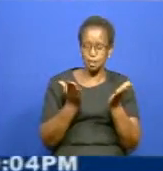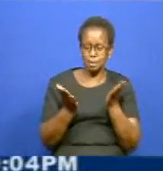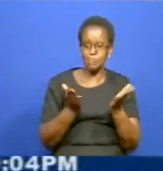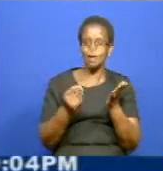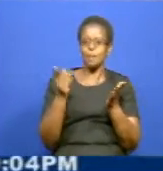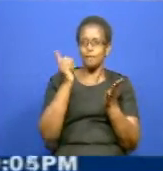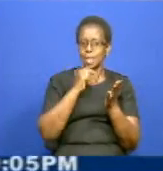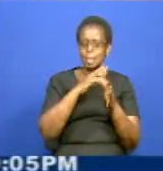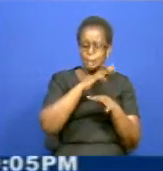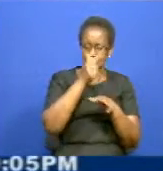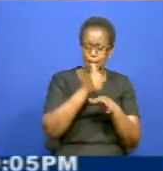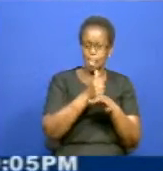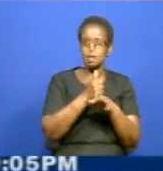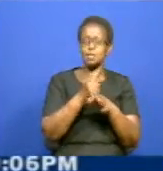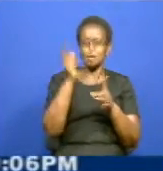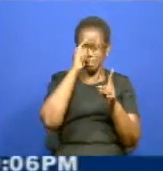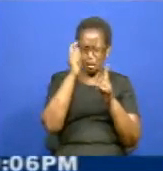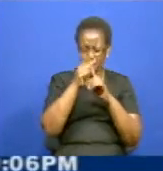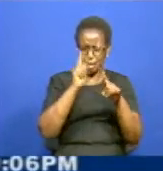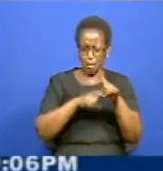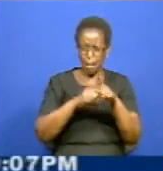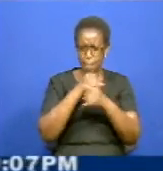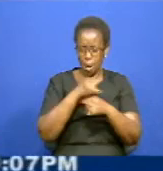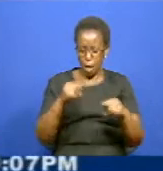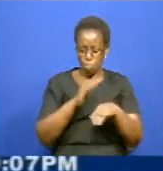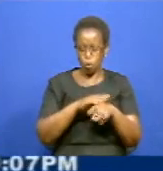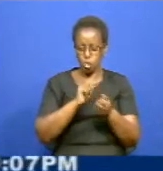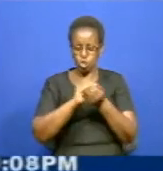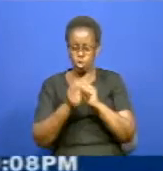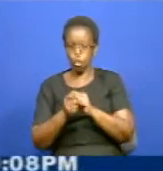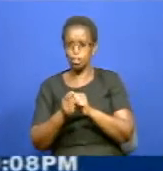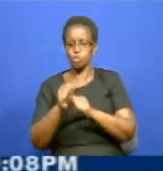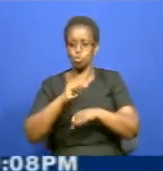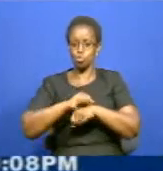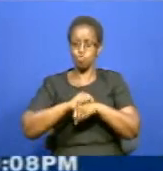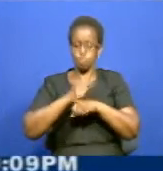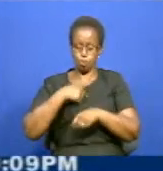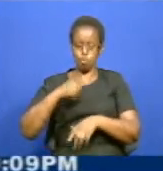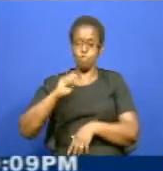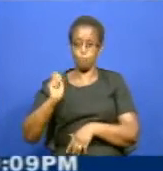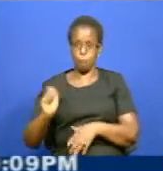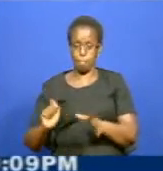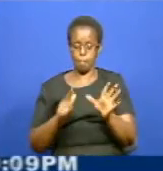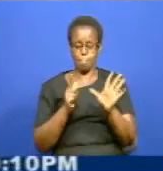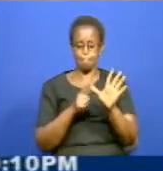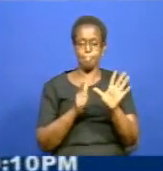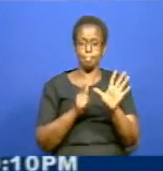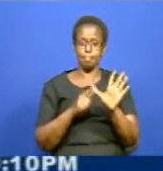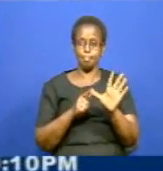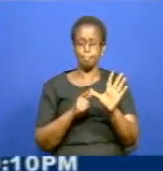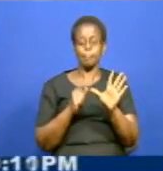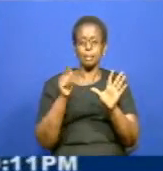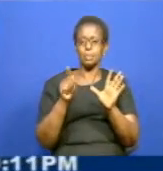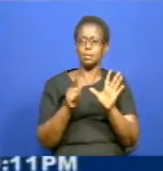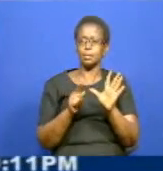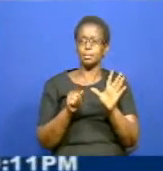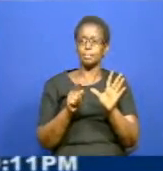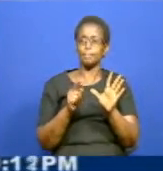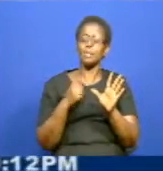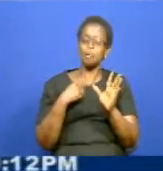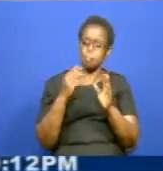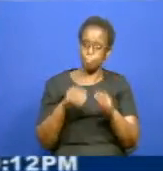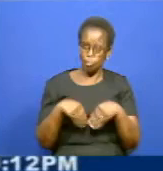timeline on the change of police uniforms. Fifth, Mr. Speaker, sir, provide a